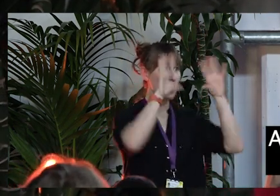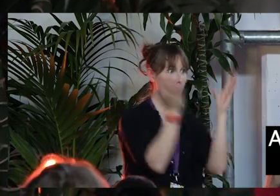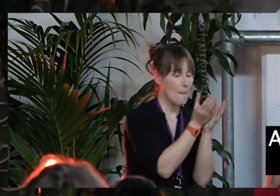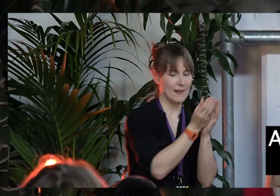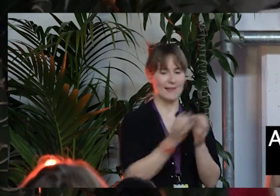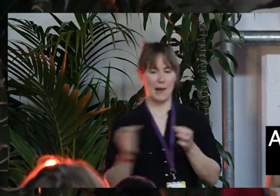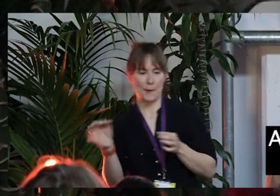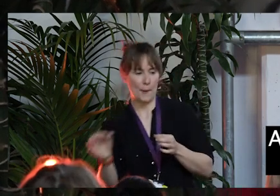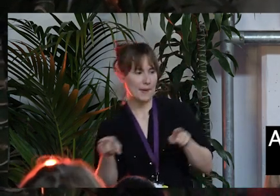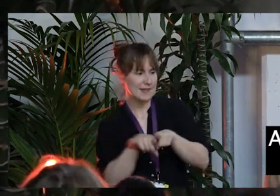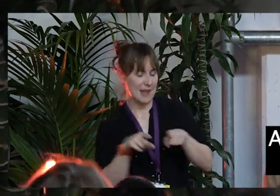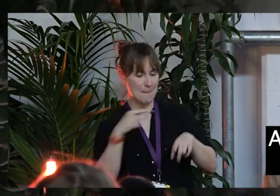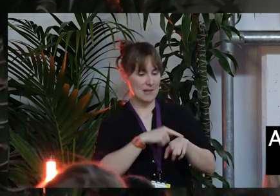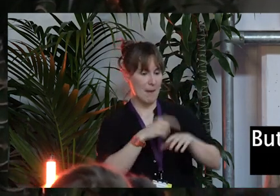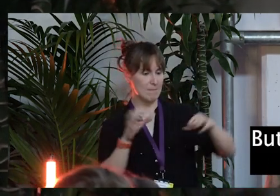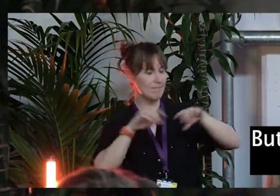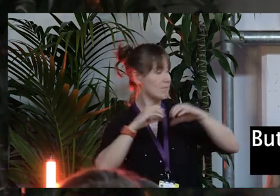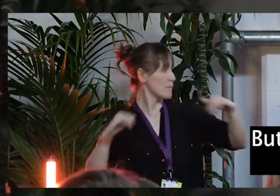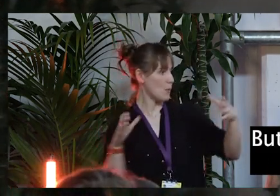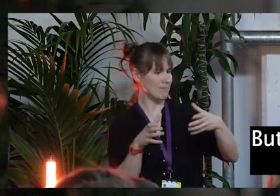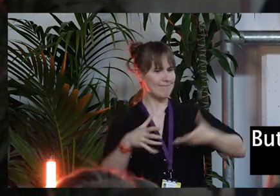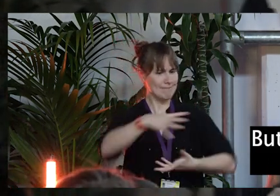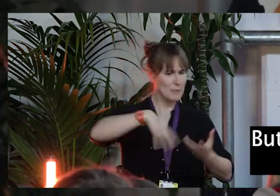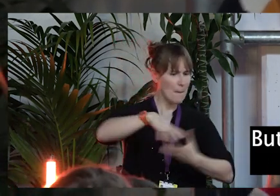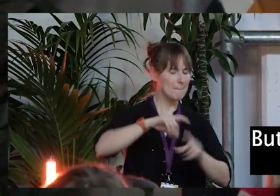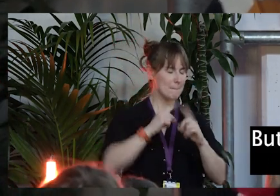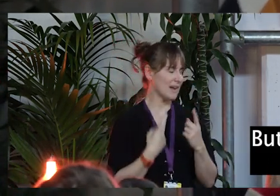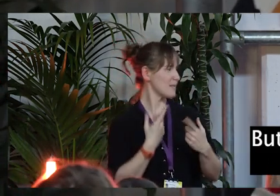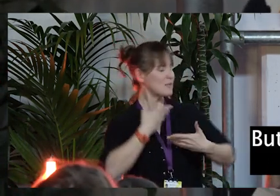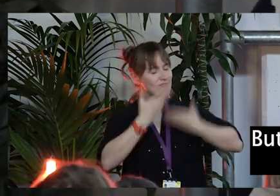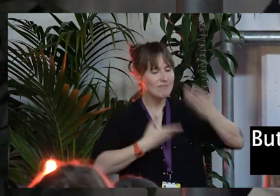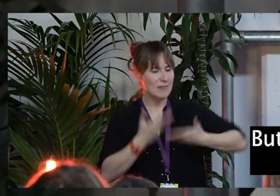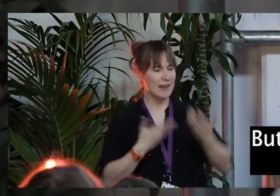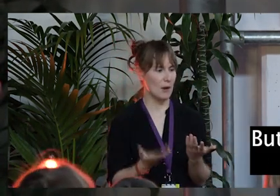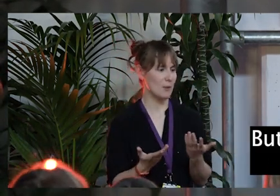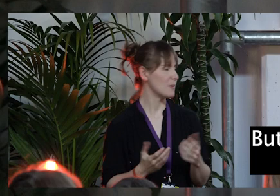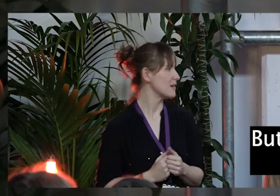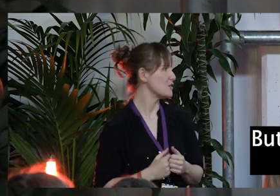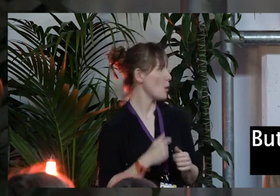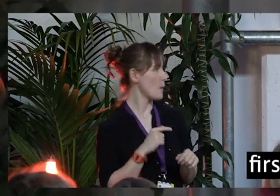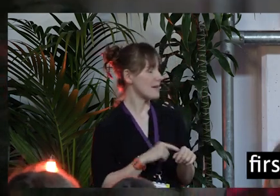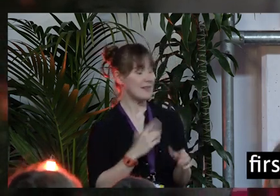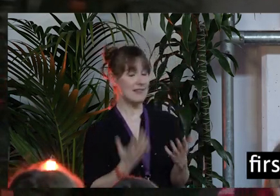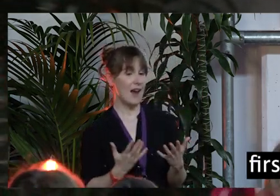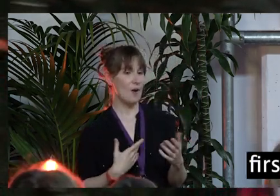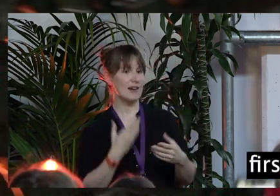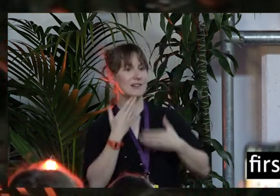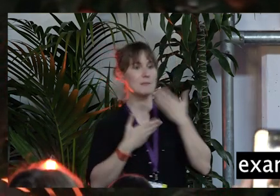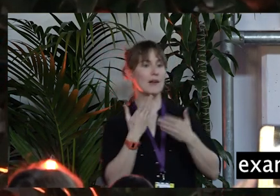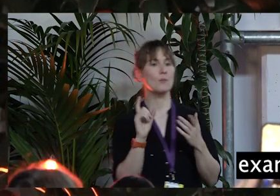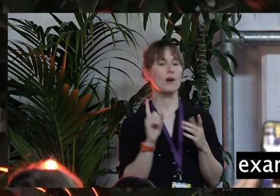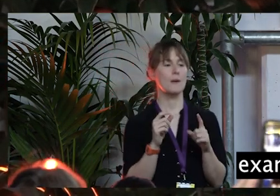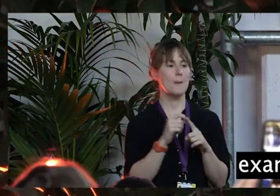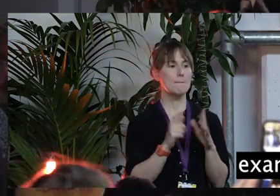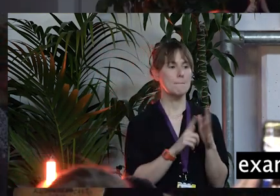A bit of a complex new set of themes. But anyway, so I want to tell you a bit about pollinations, first of all, which is a really